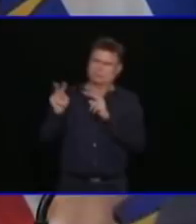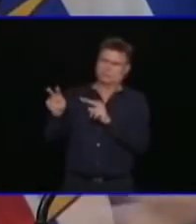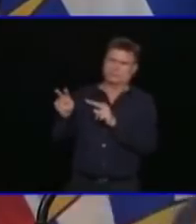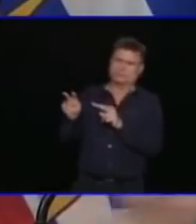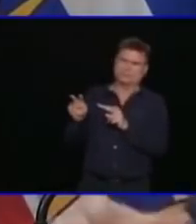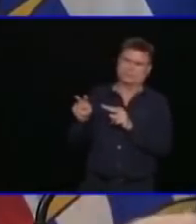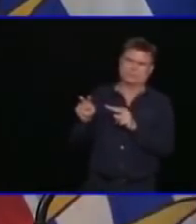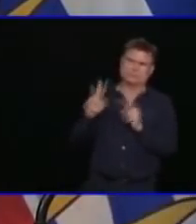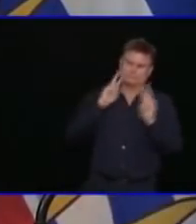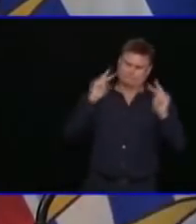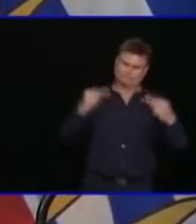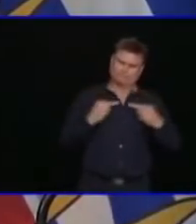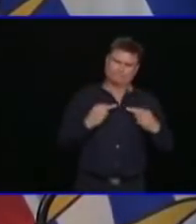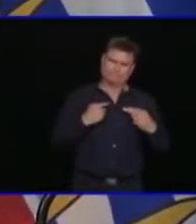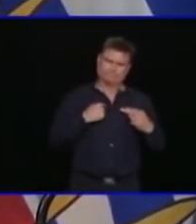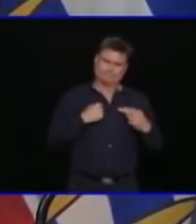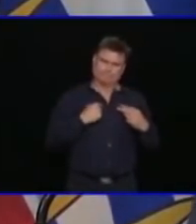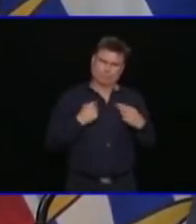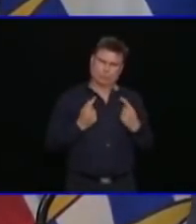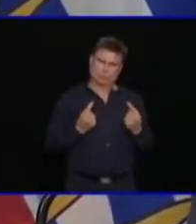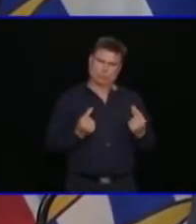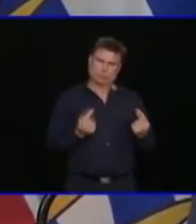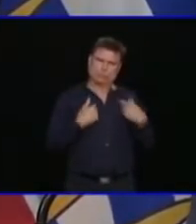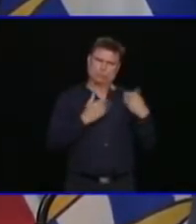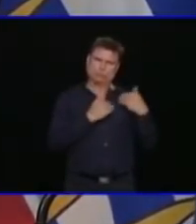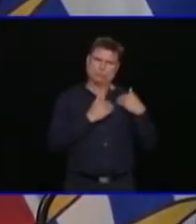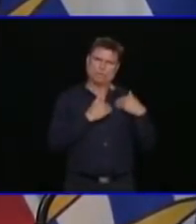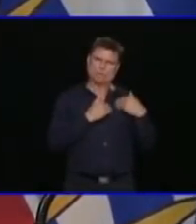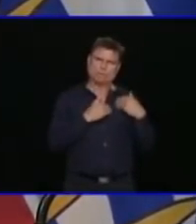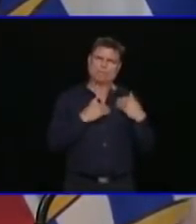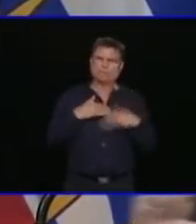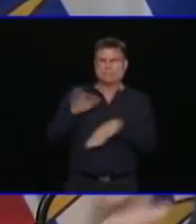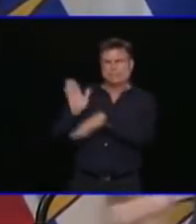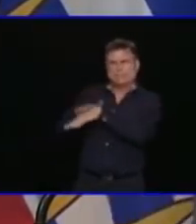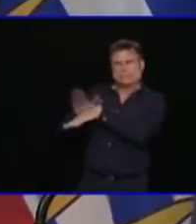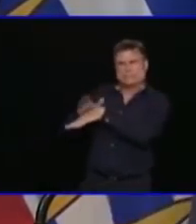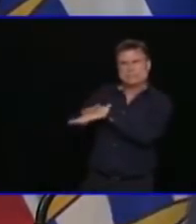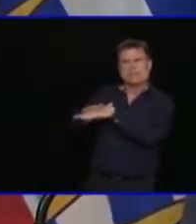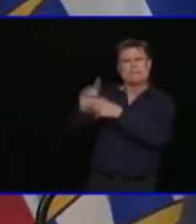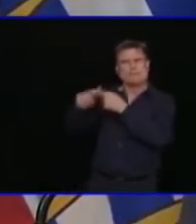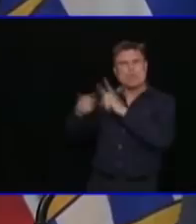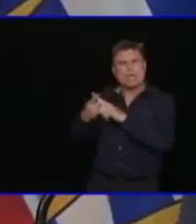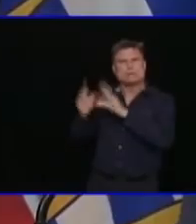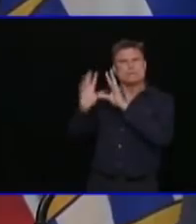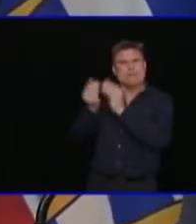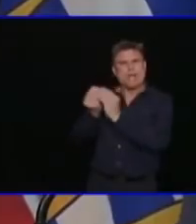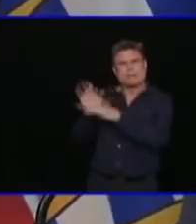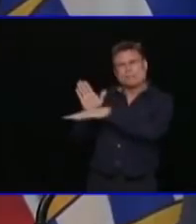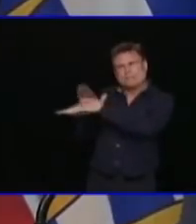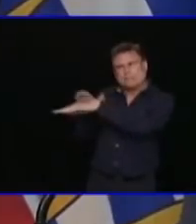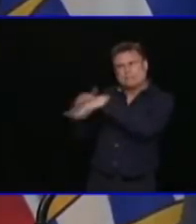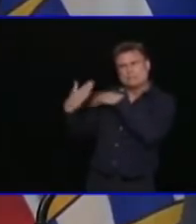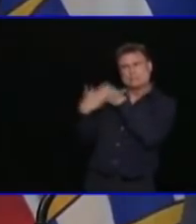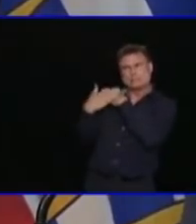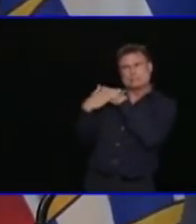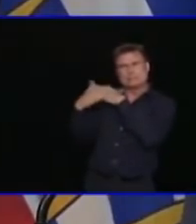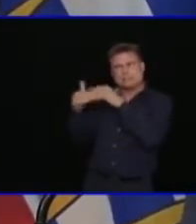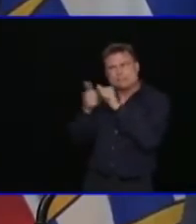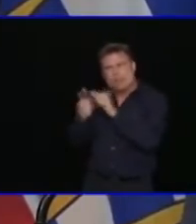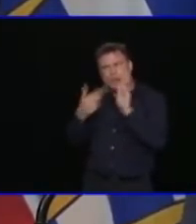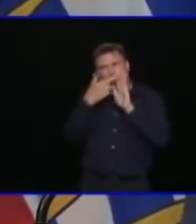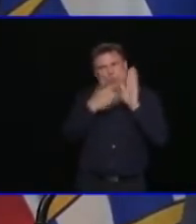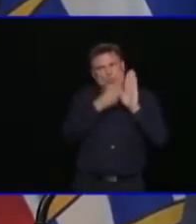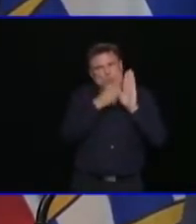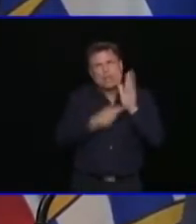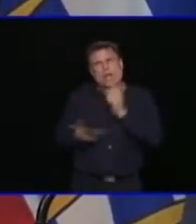distance between people who aren't in our close contact, our close connections in our bubbles. Next question is from Keith Baldry,